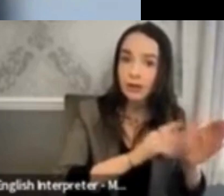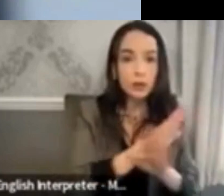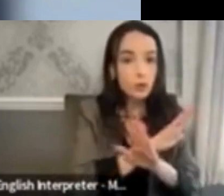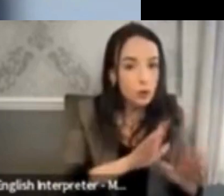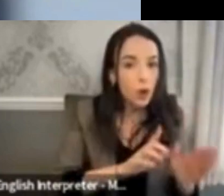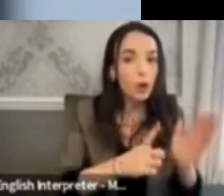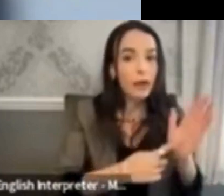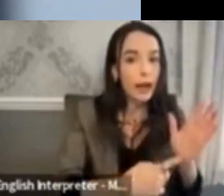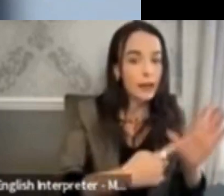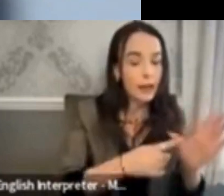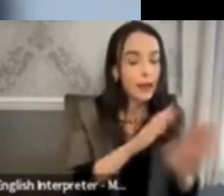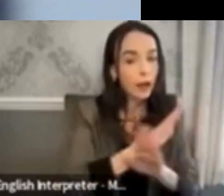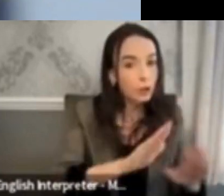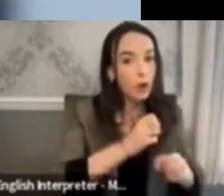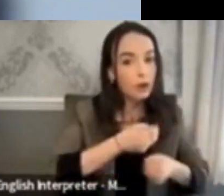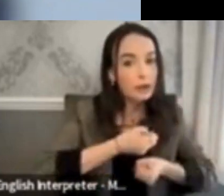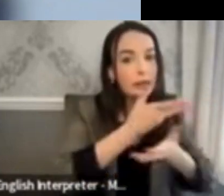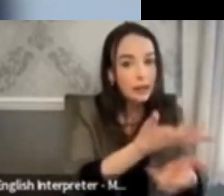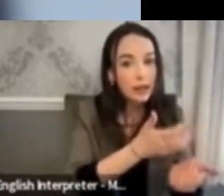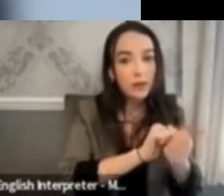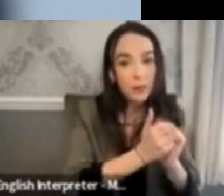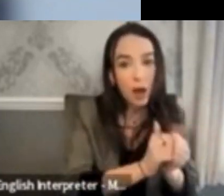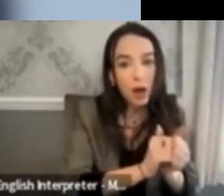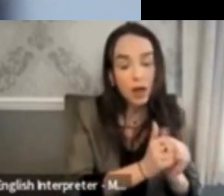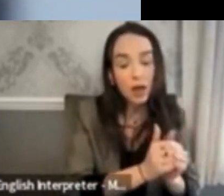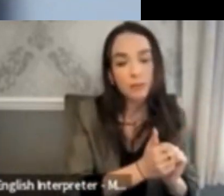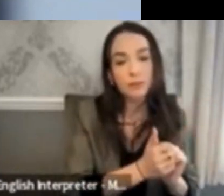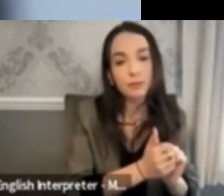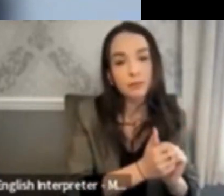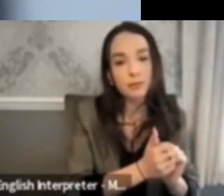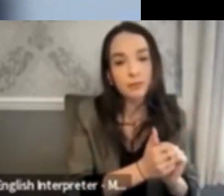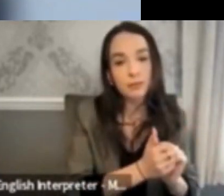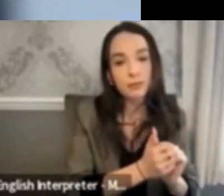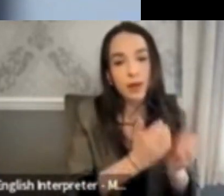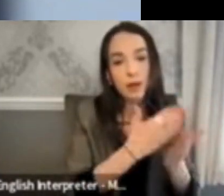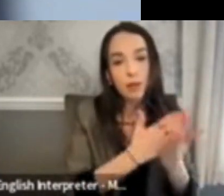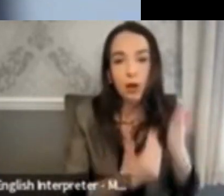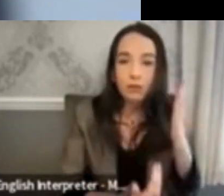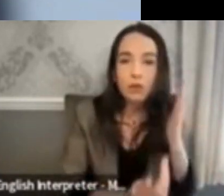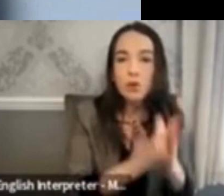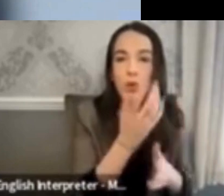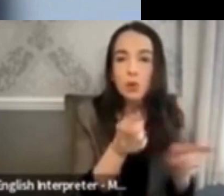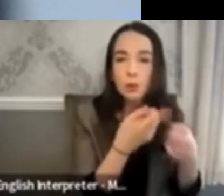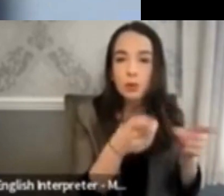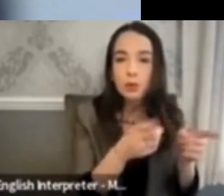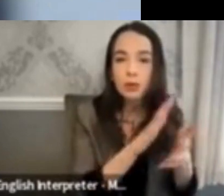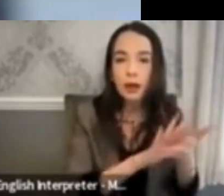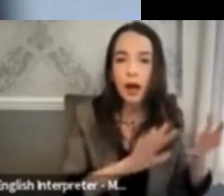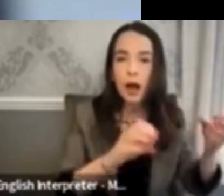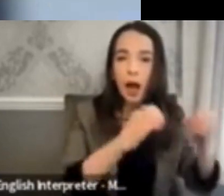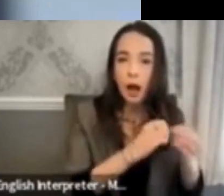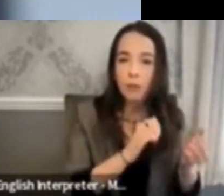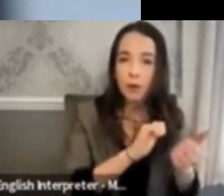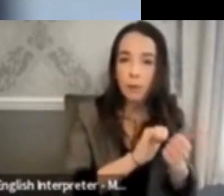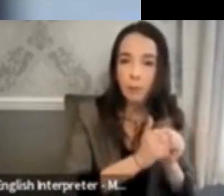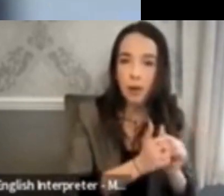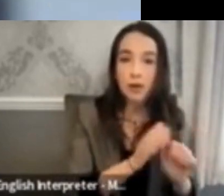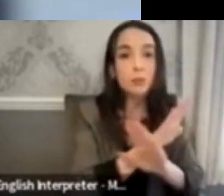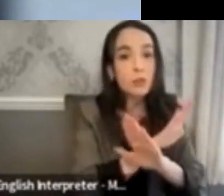delivery partner as part of a new music hub partnership that isn't a local authority